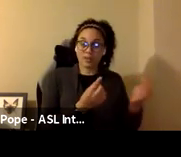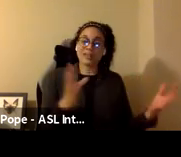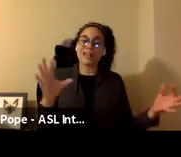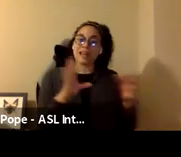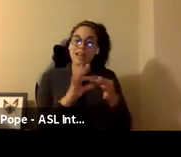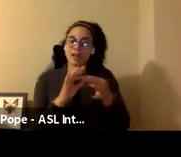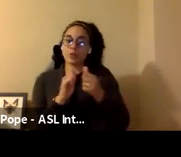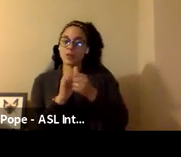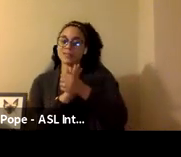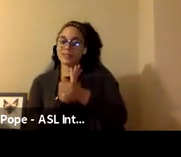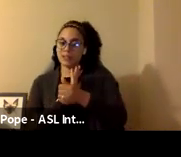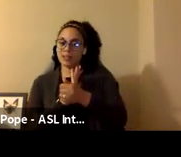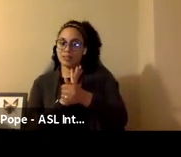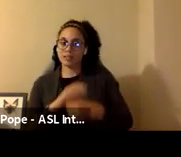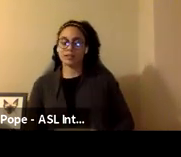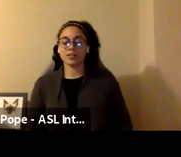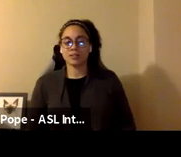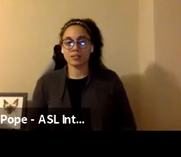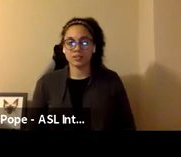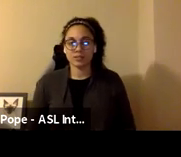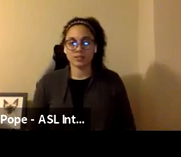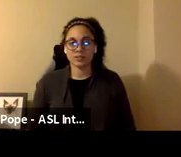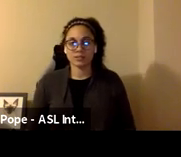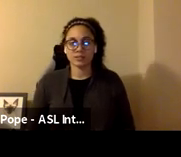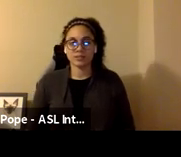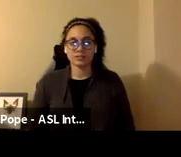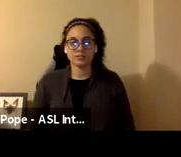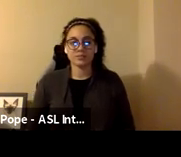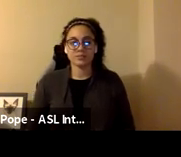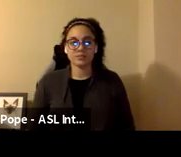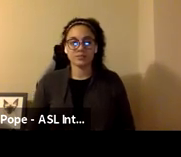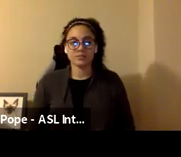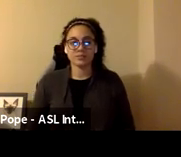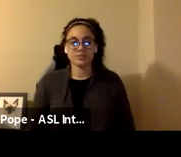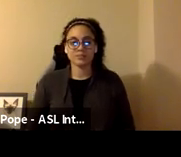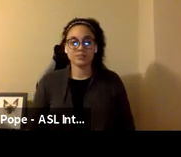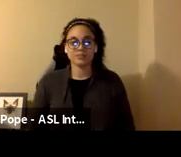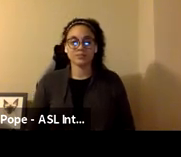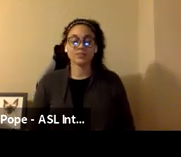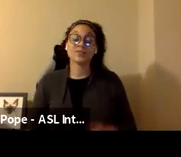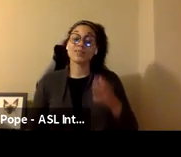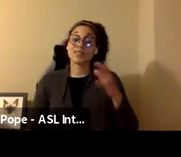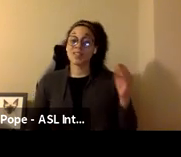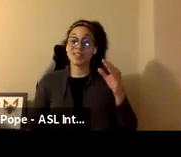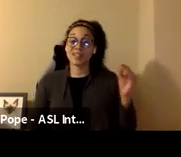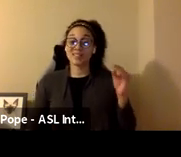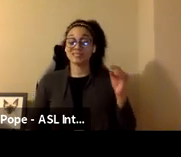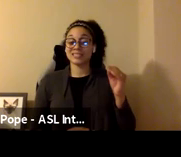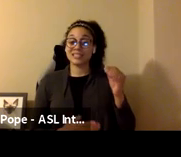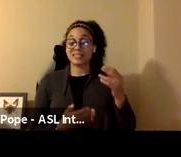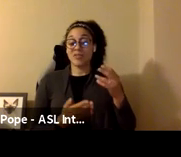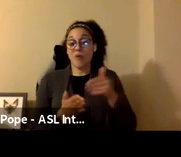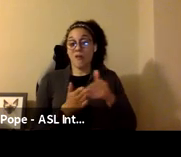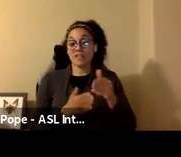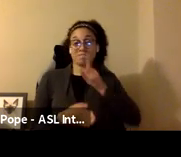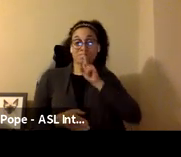Another part, let's see, another big thing is you don't always know, they don't tell you. So asking,